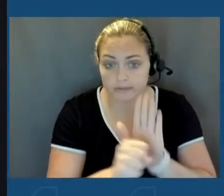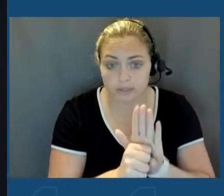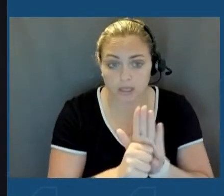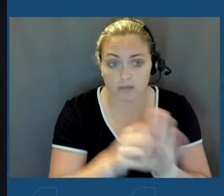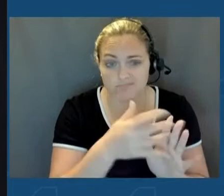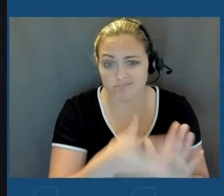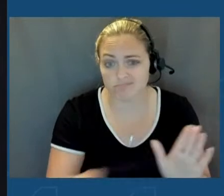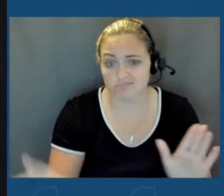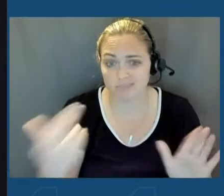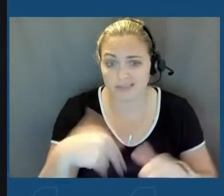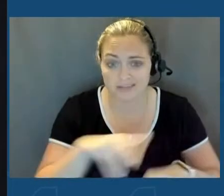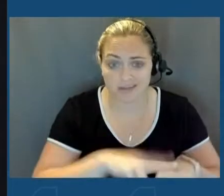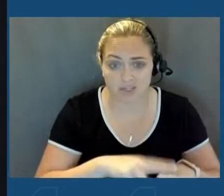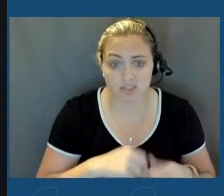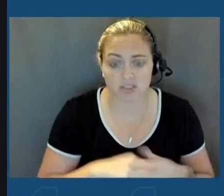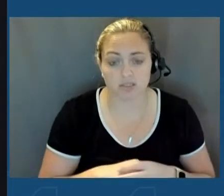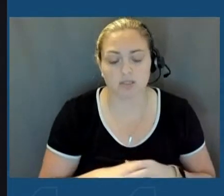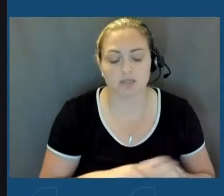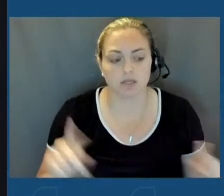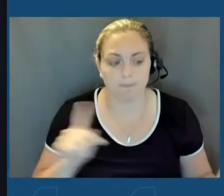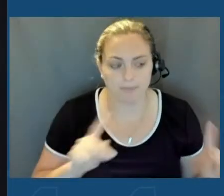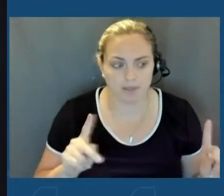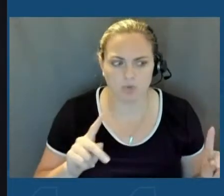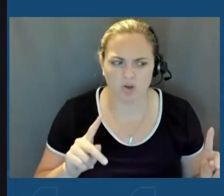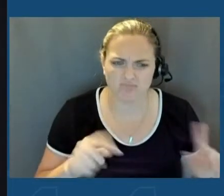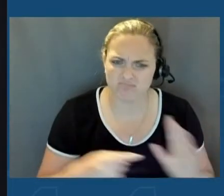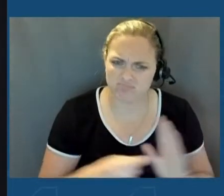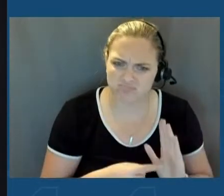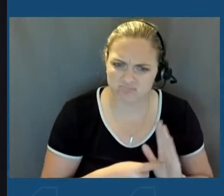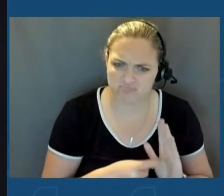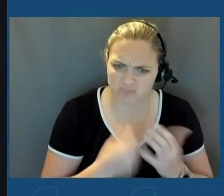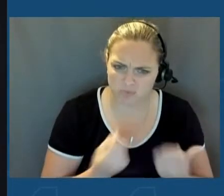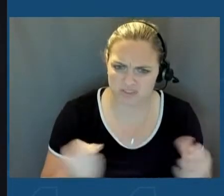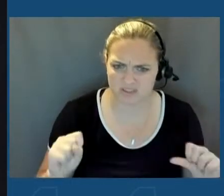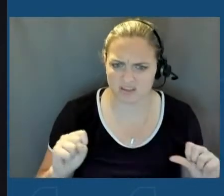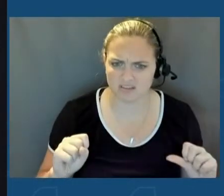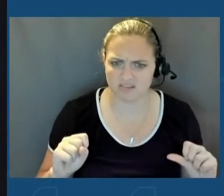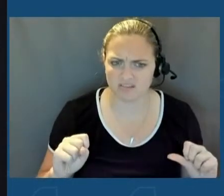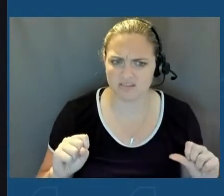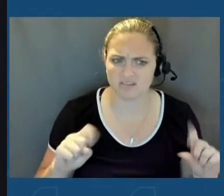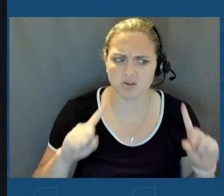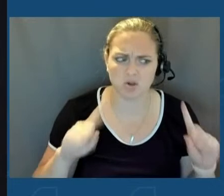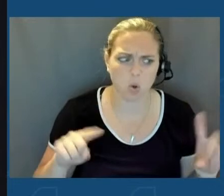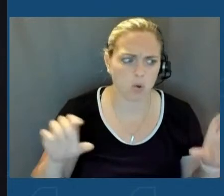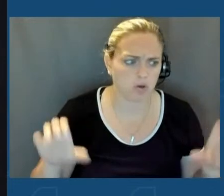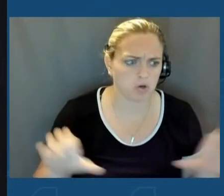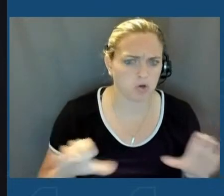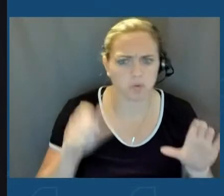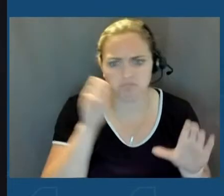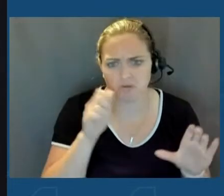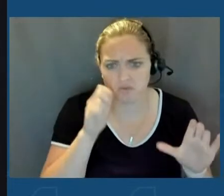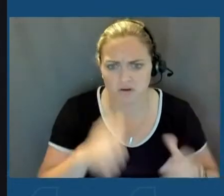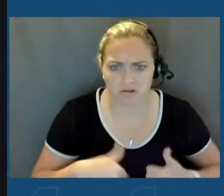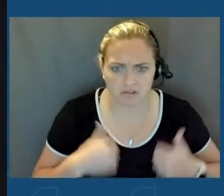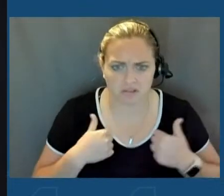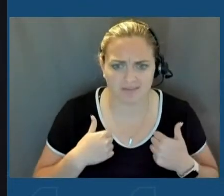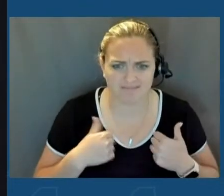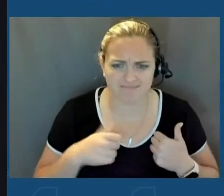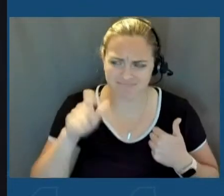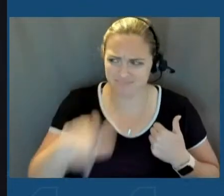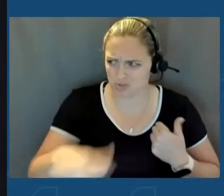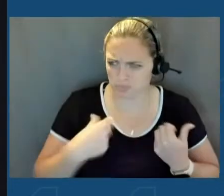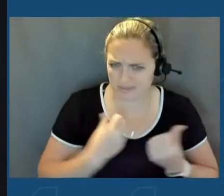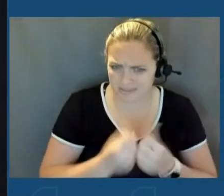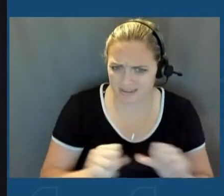this nation, people deserve to be safe going about their daily lives.